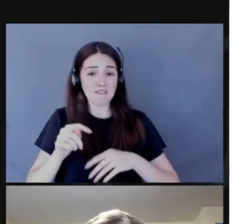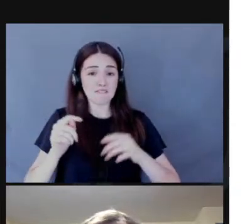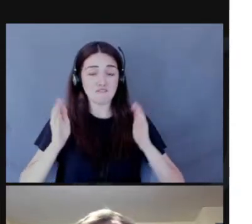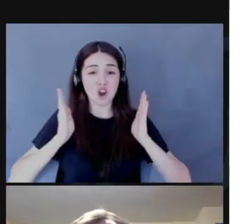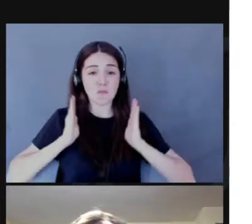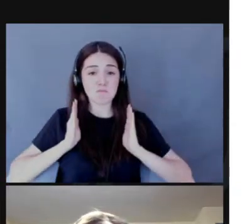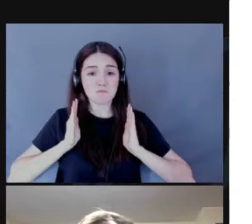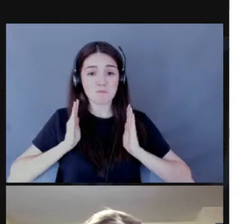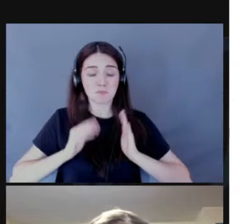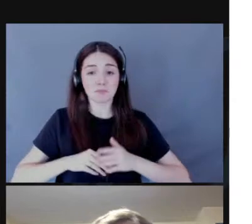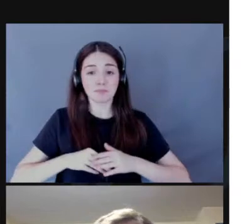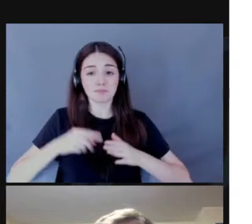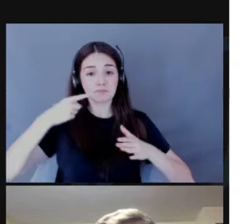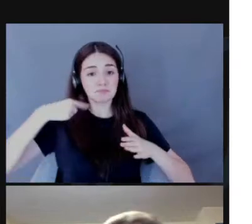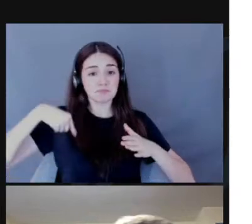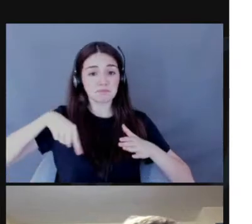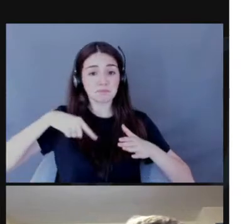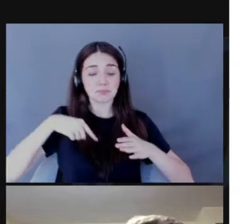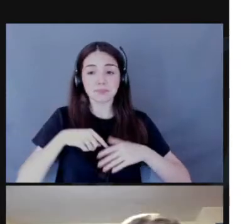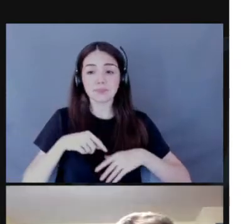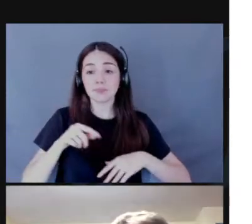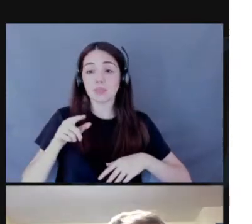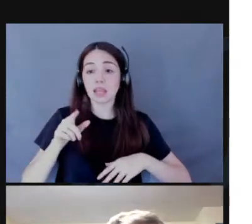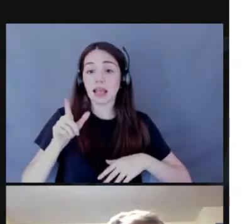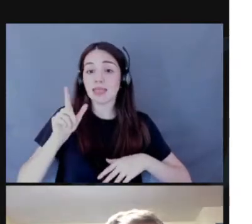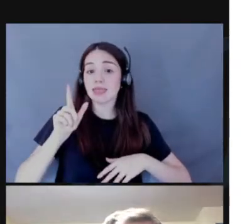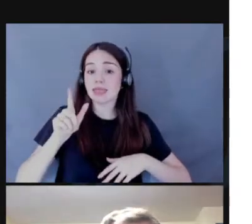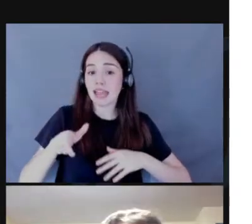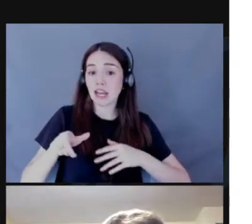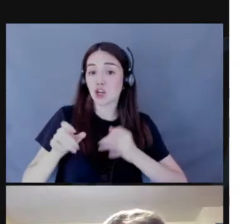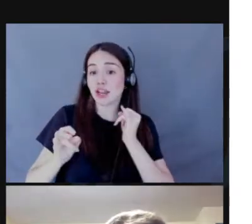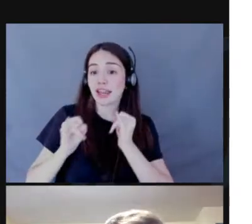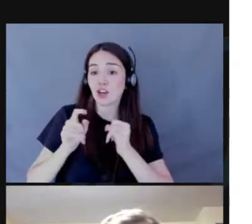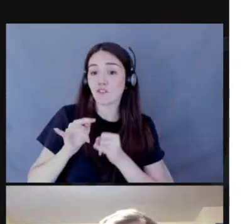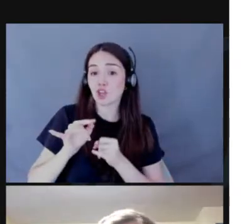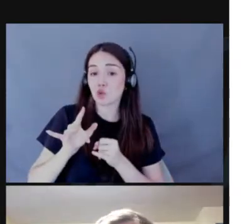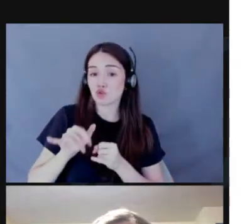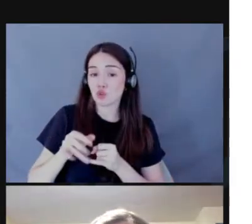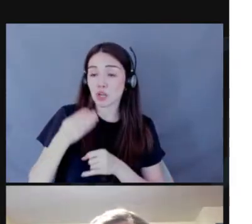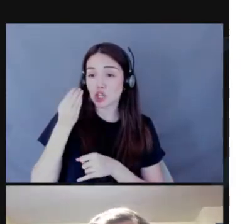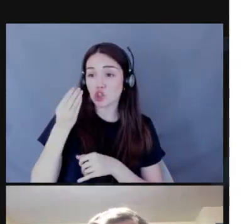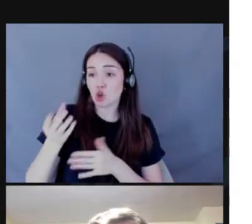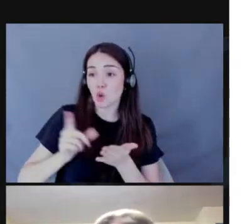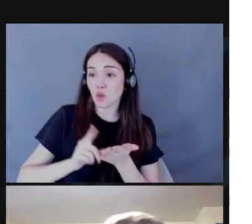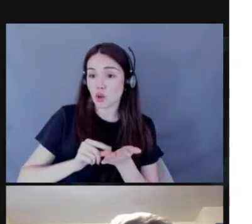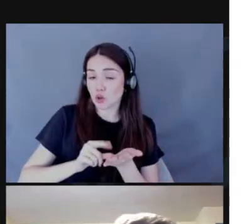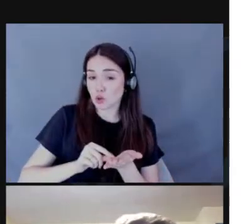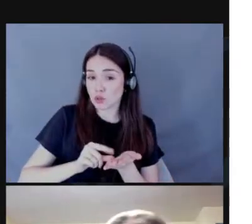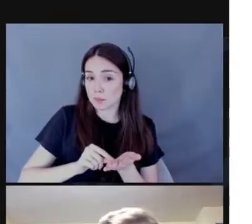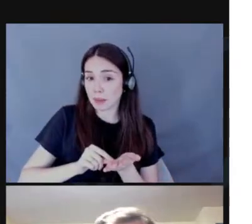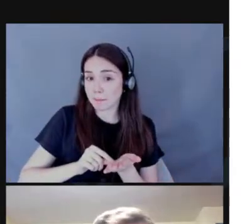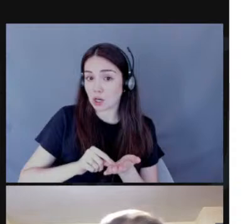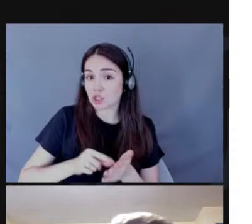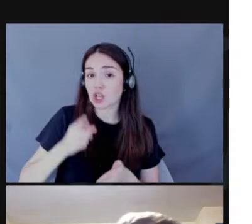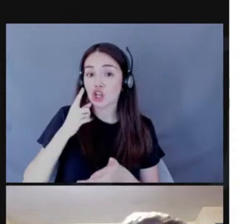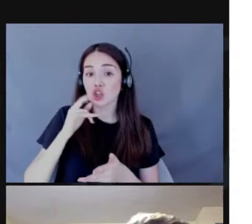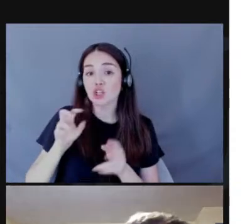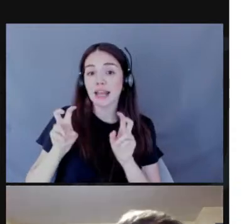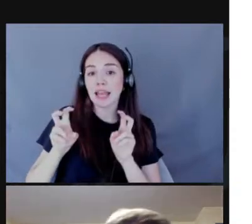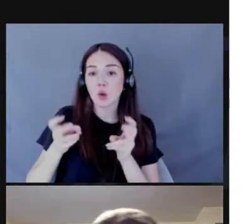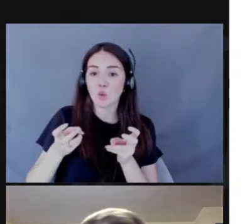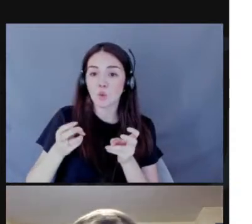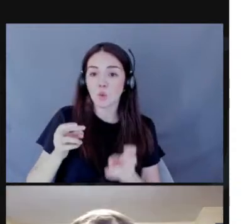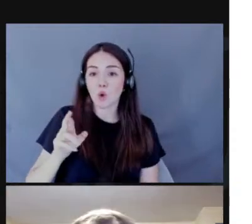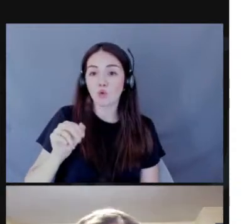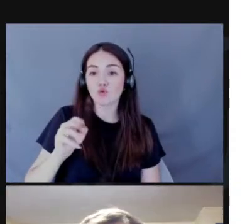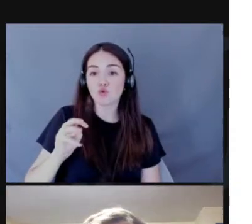interviewed about it, Trudy told the papers that whatever it was looked like a, quote, rampant Yul